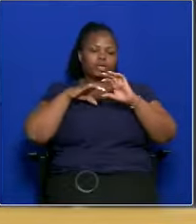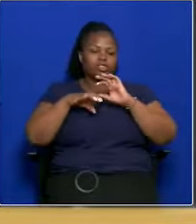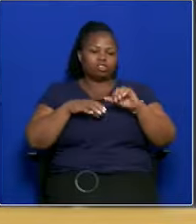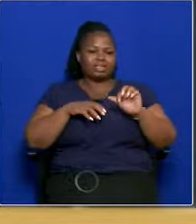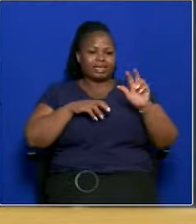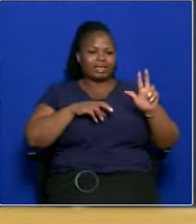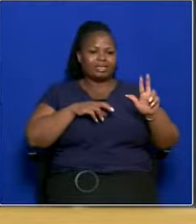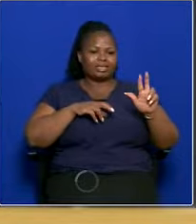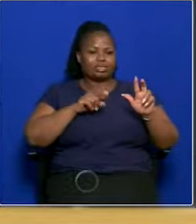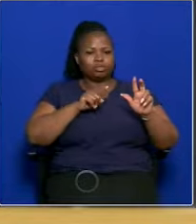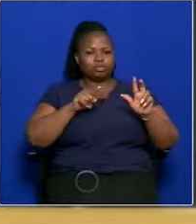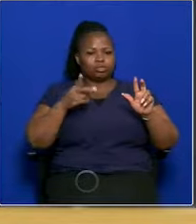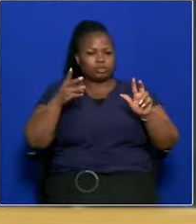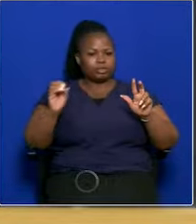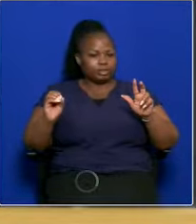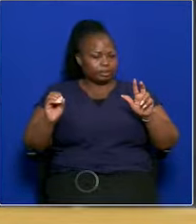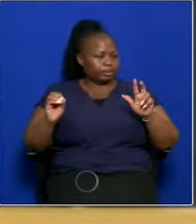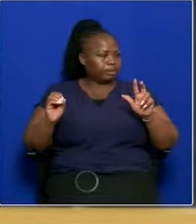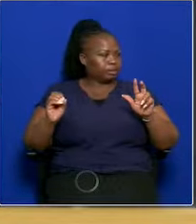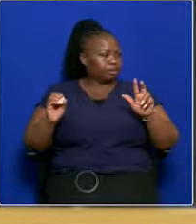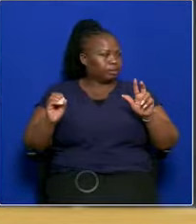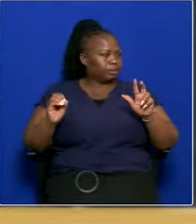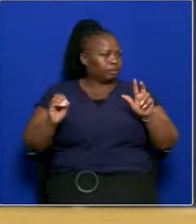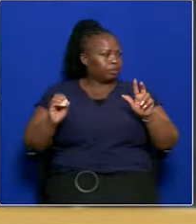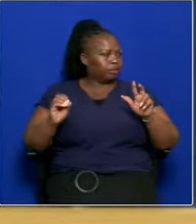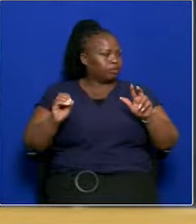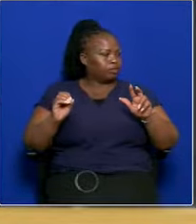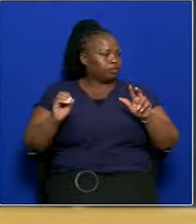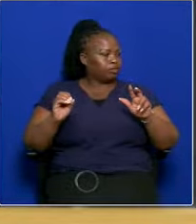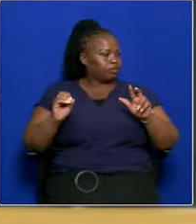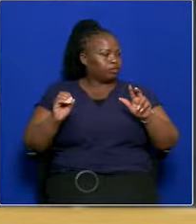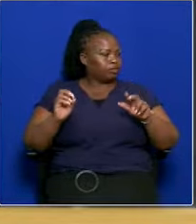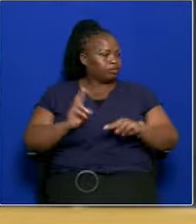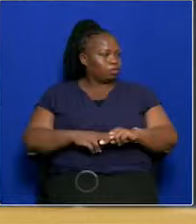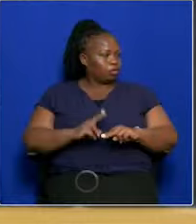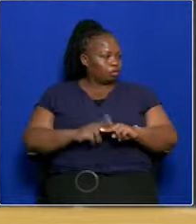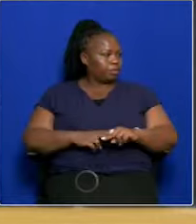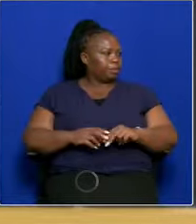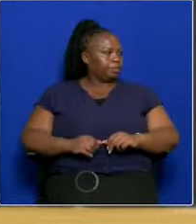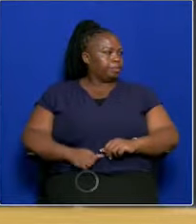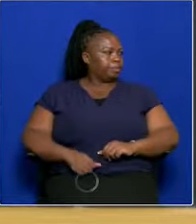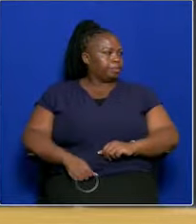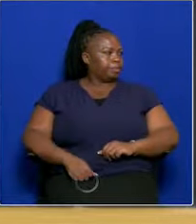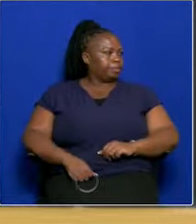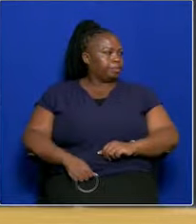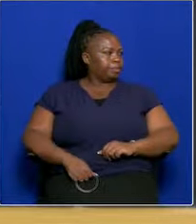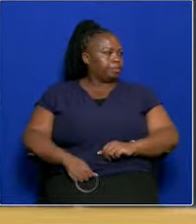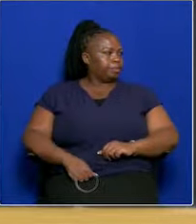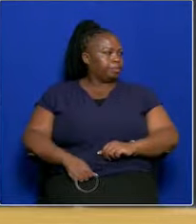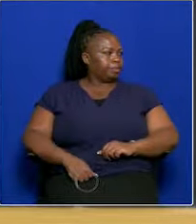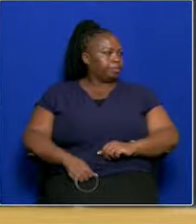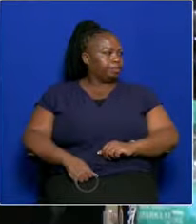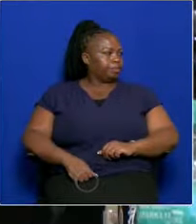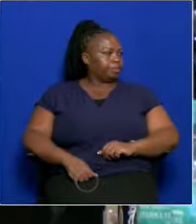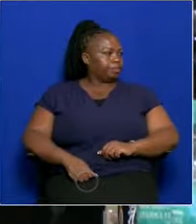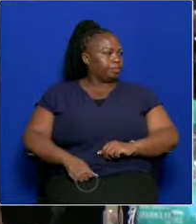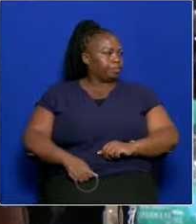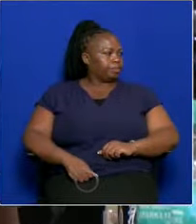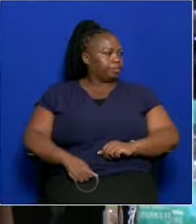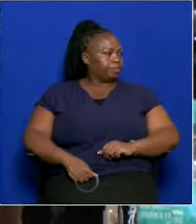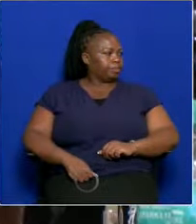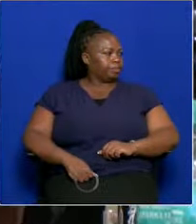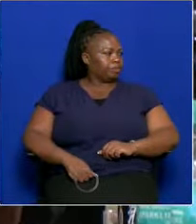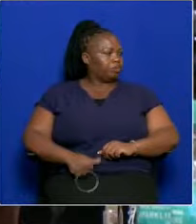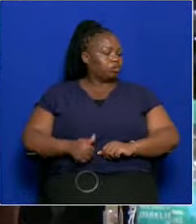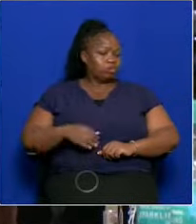The 8th and 20th of which month? Of February. Yes. Yes. So he had his